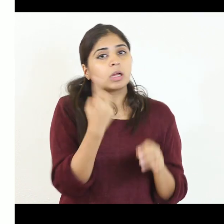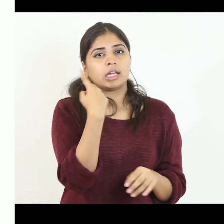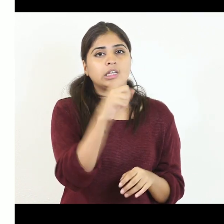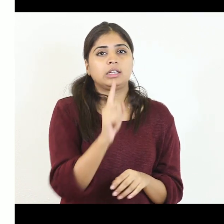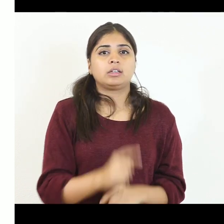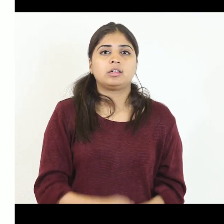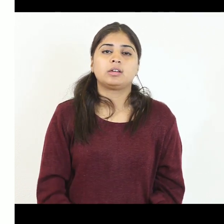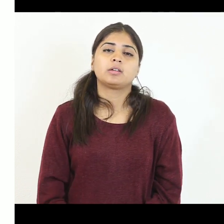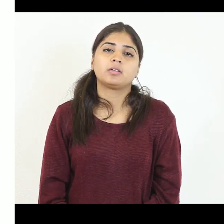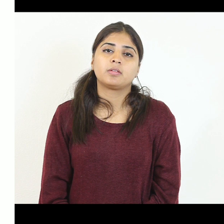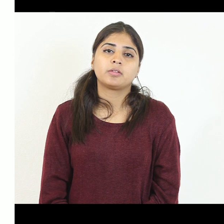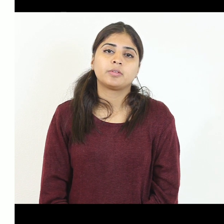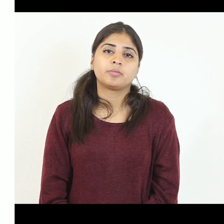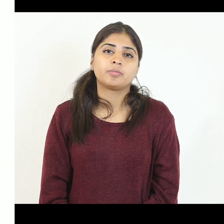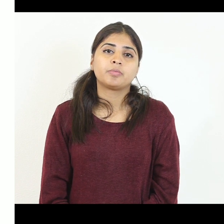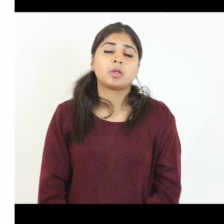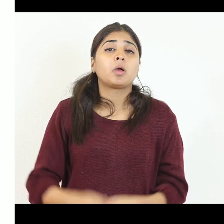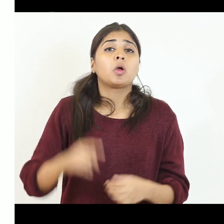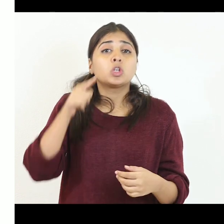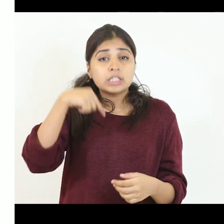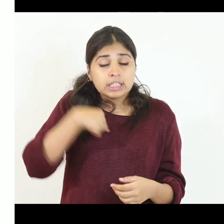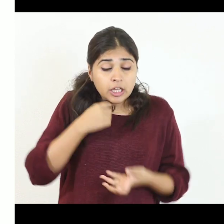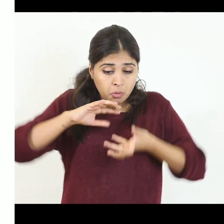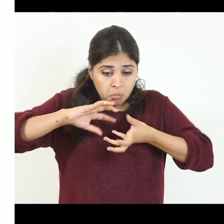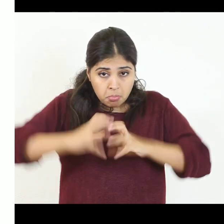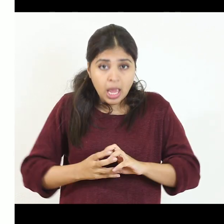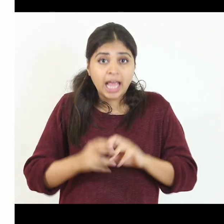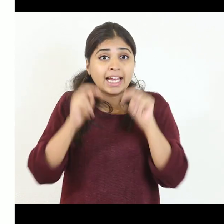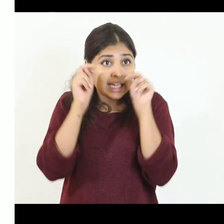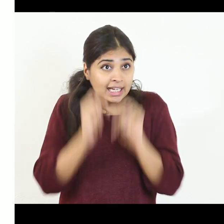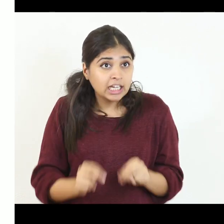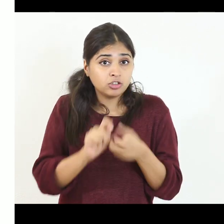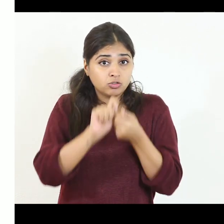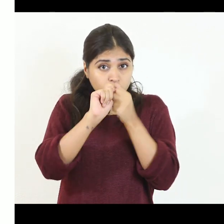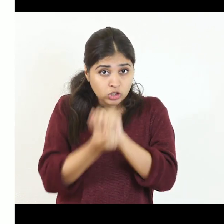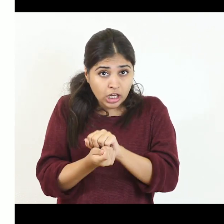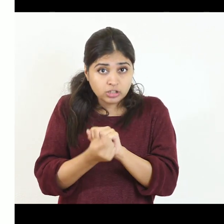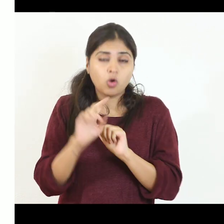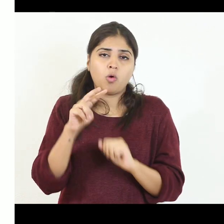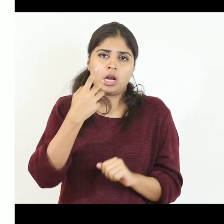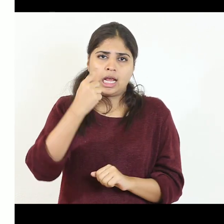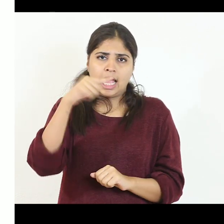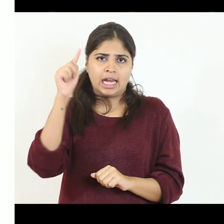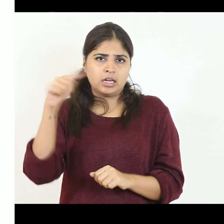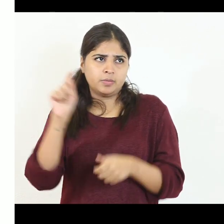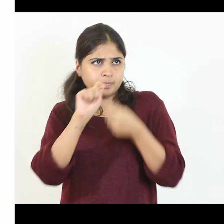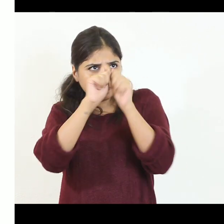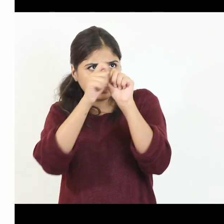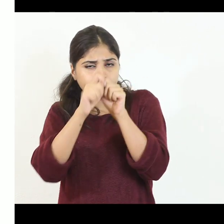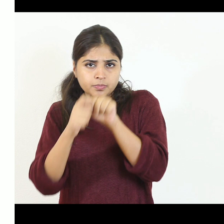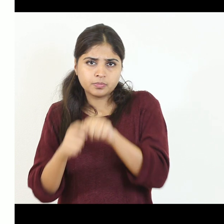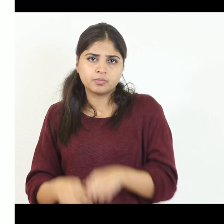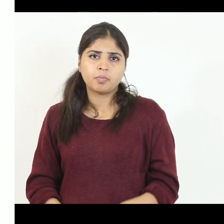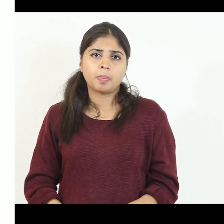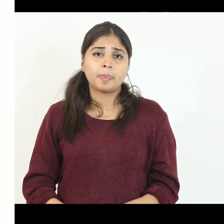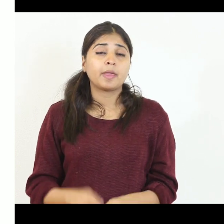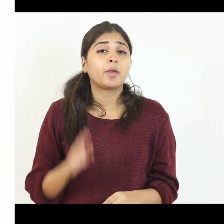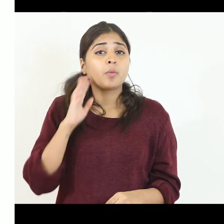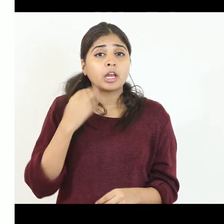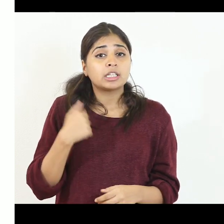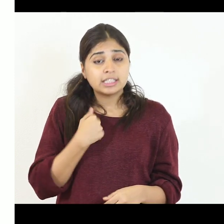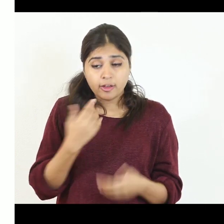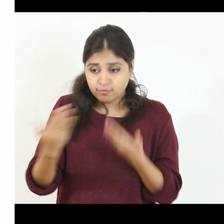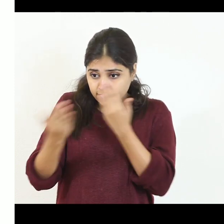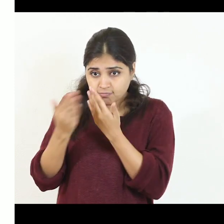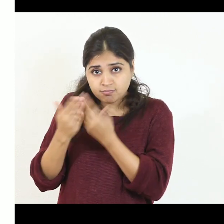Number 4. Make necessary changes or corrections. Even after performing the verification process, there may be